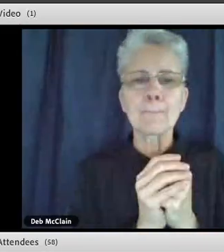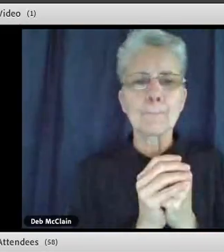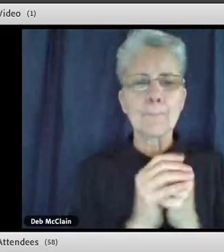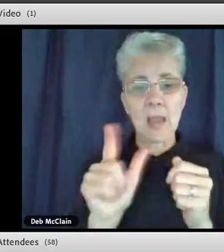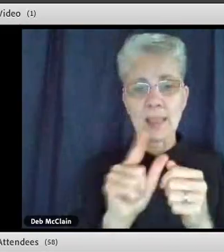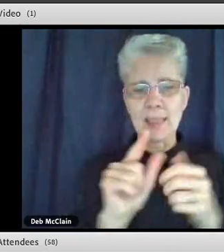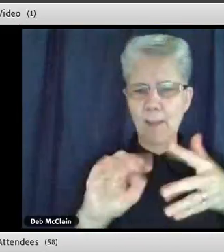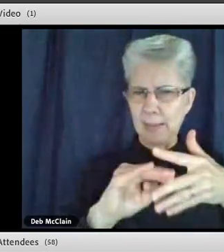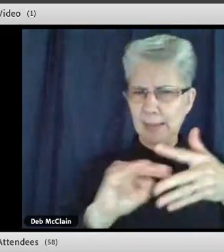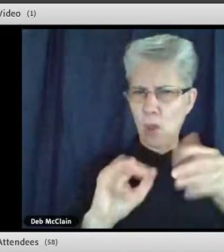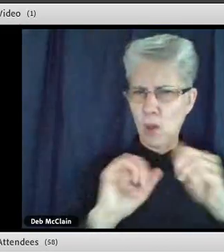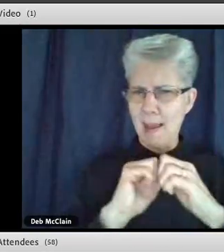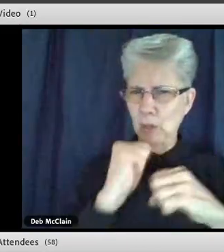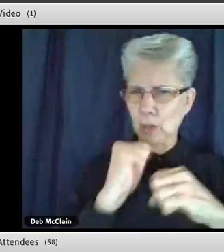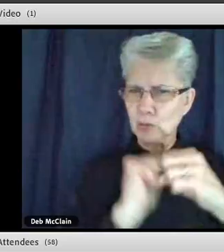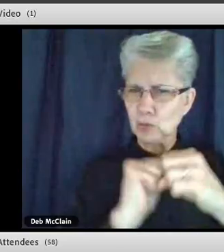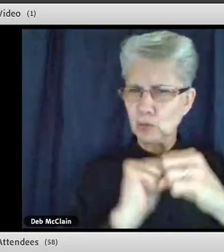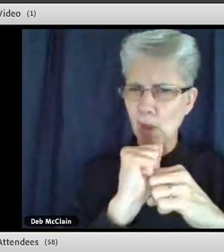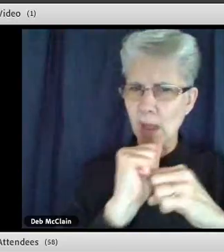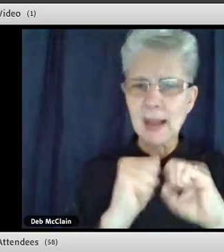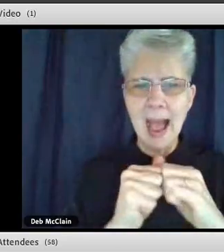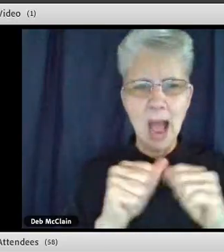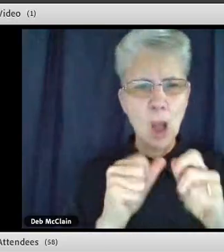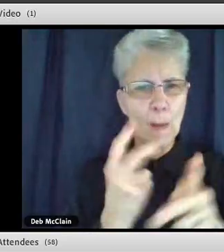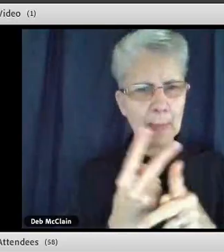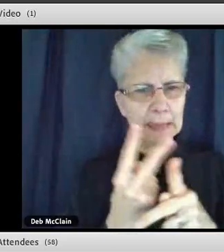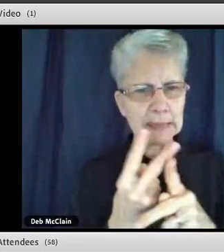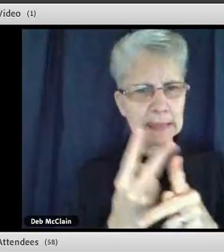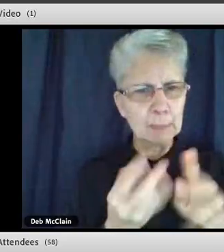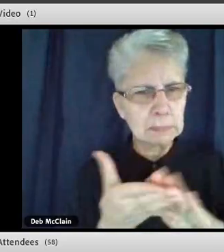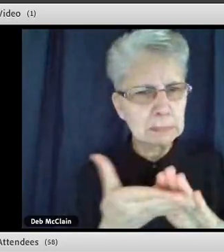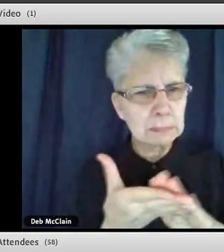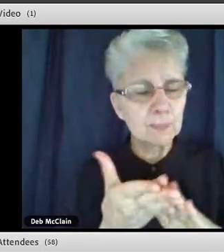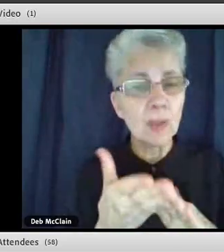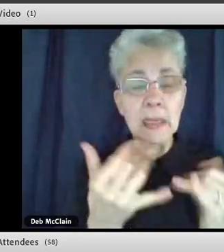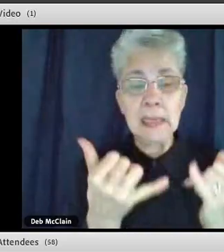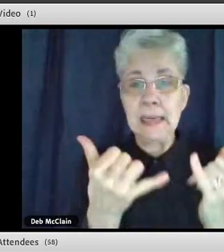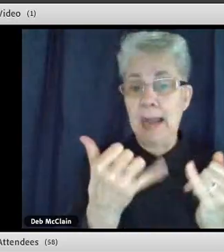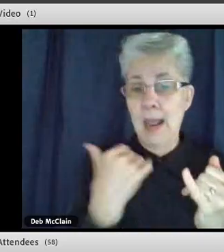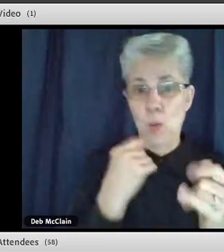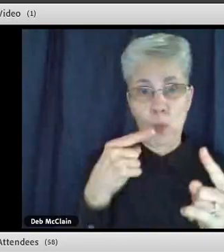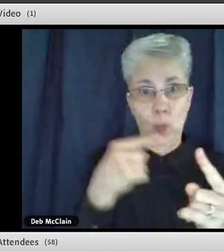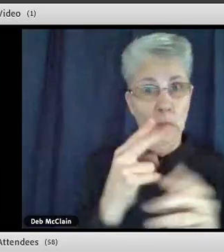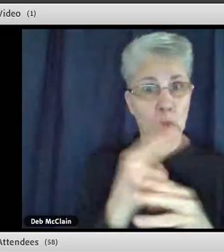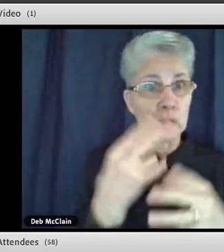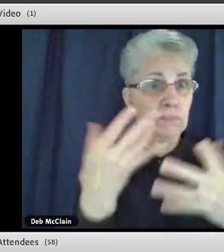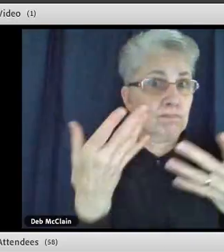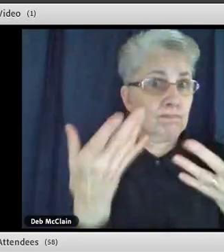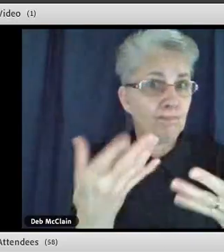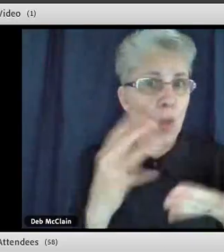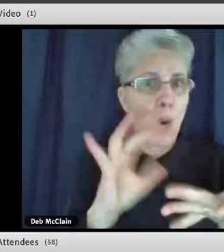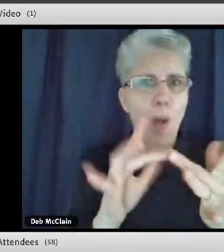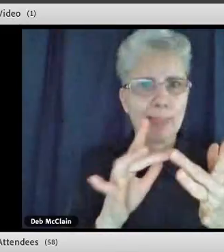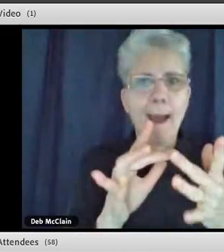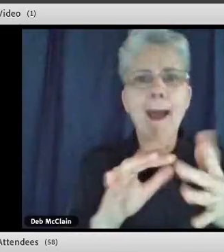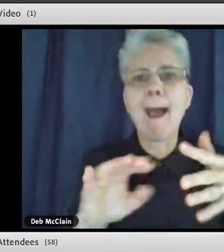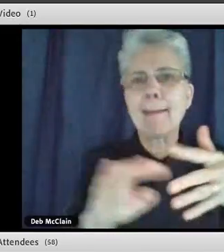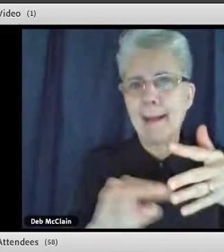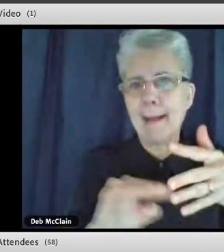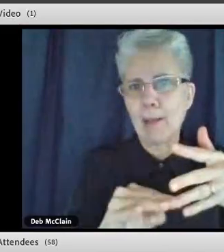library catalog. How is it constructed? How is it maintained? And nowadays we primarily use like online